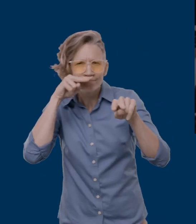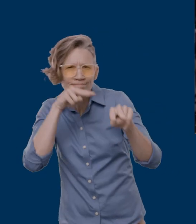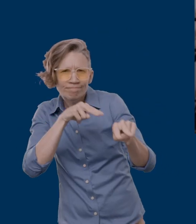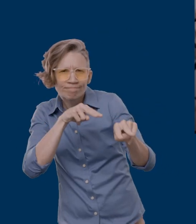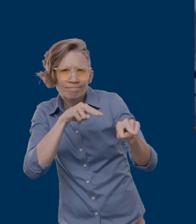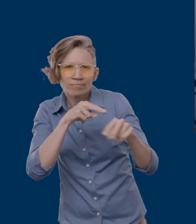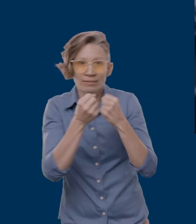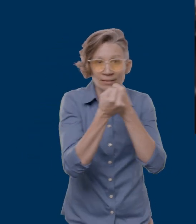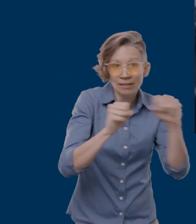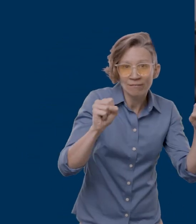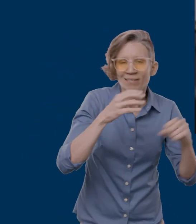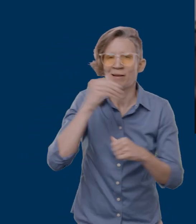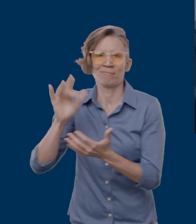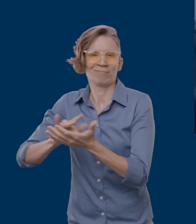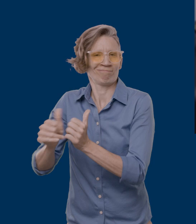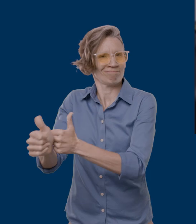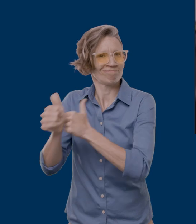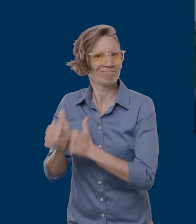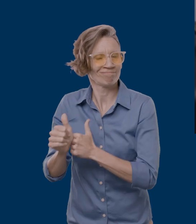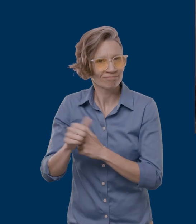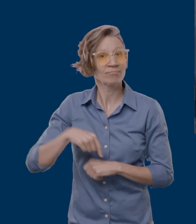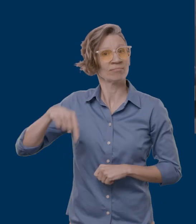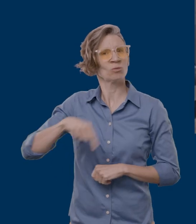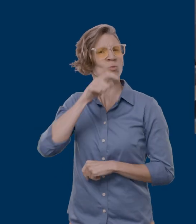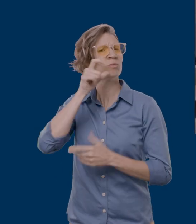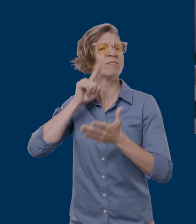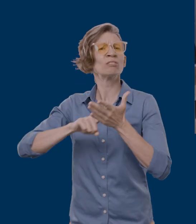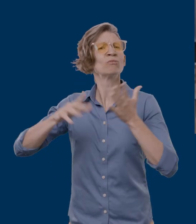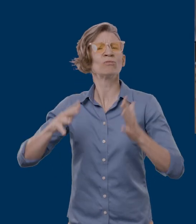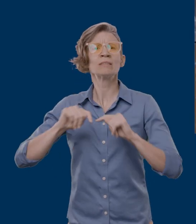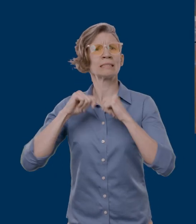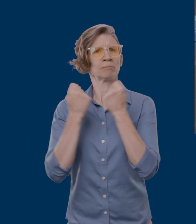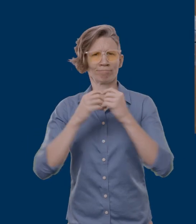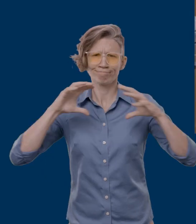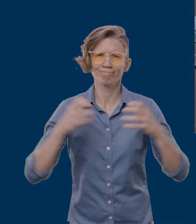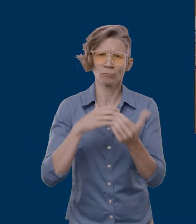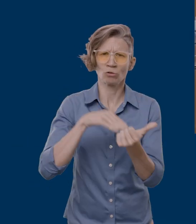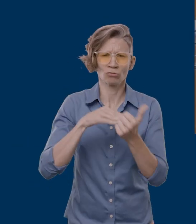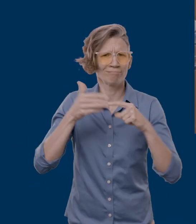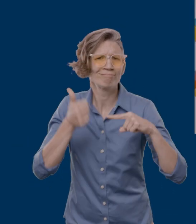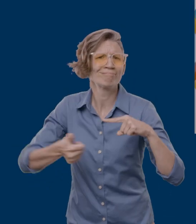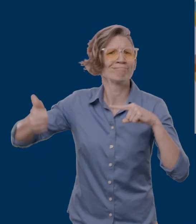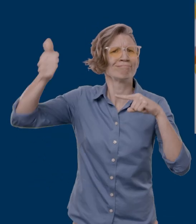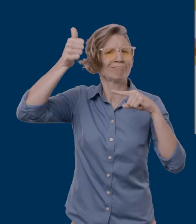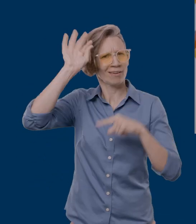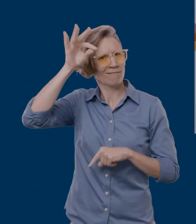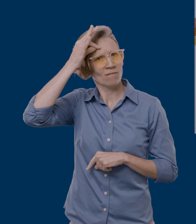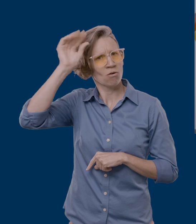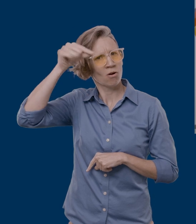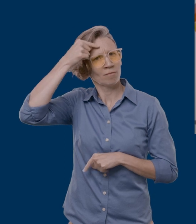safe, ethical, and compliant manner. They are reviewed at the investigator, the physician level, but also